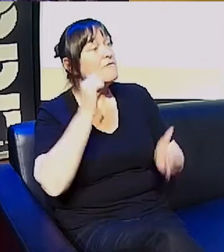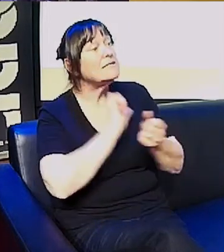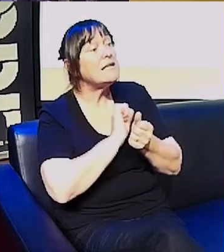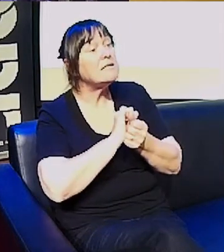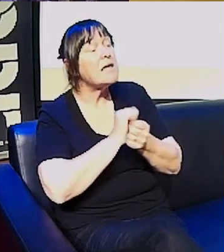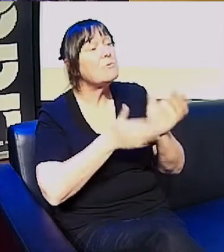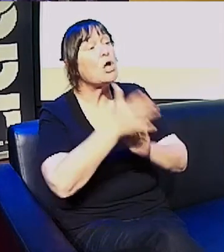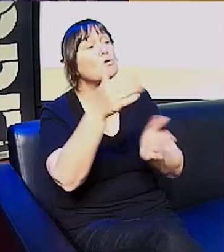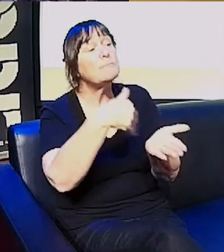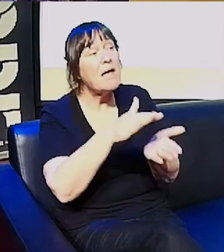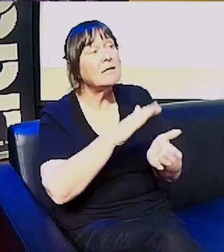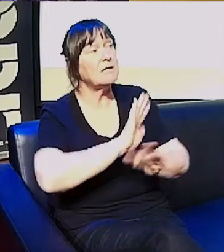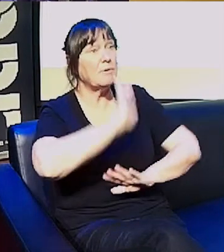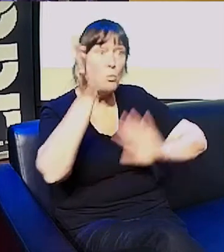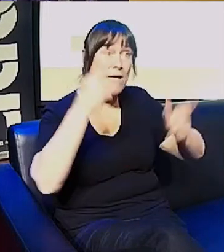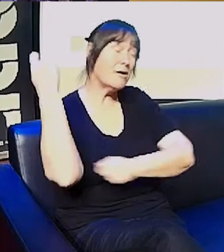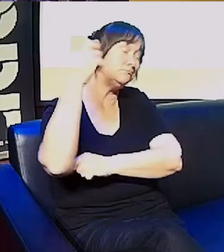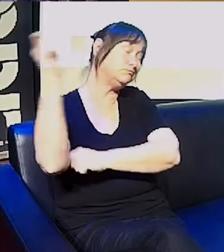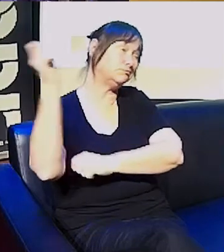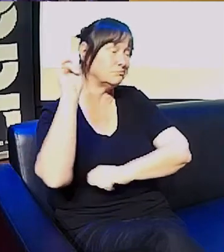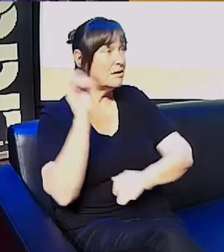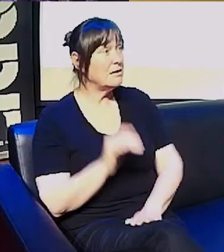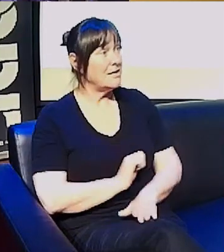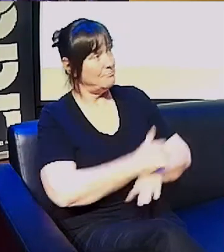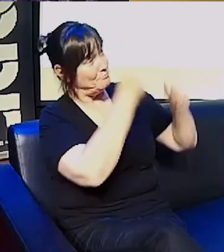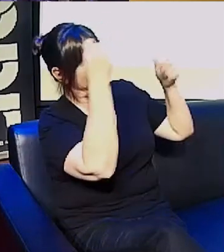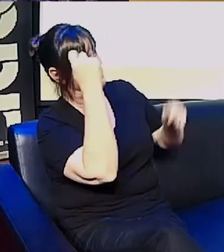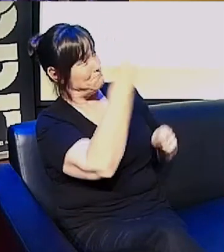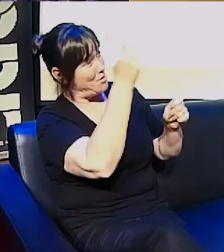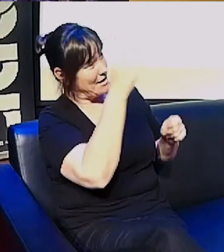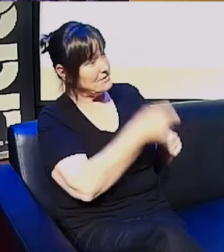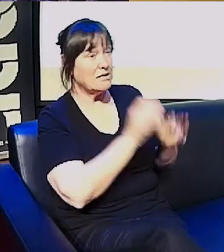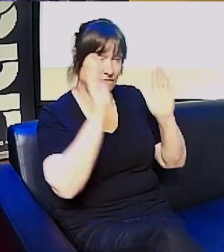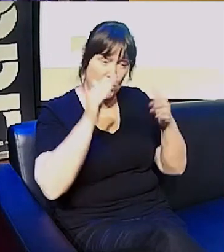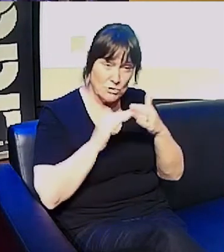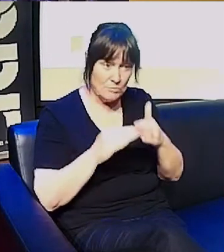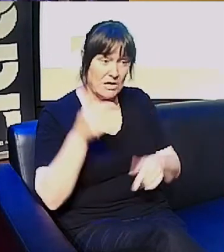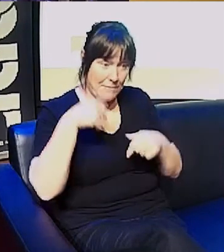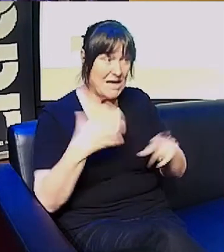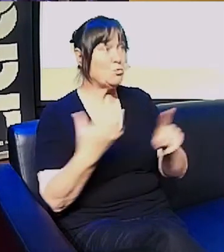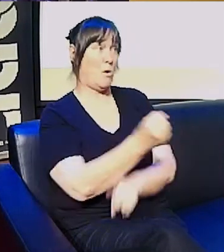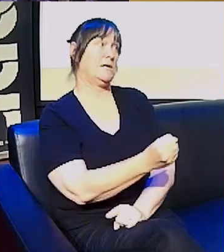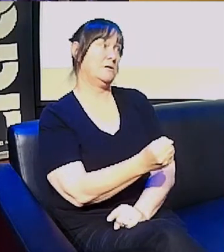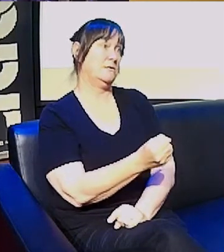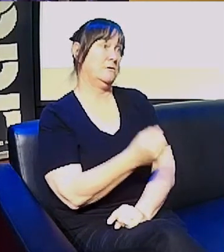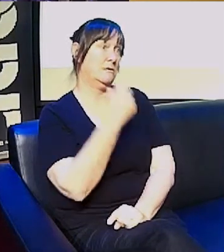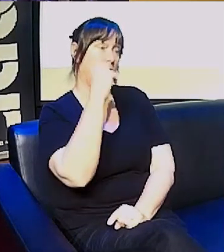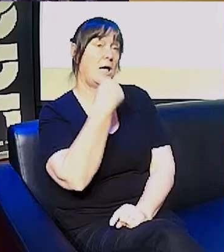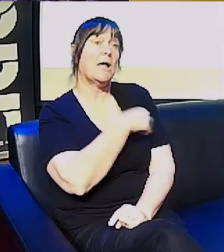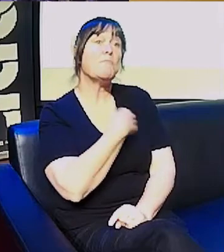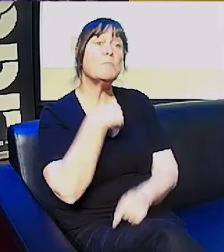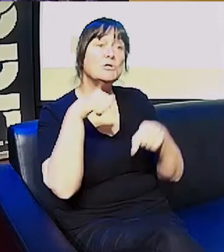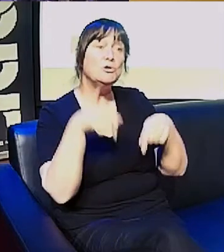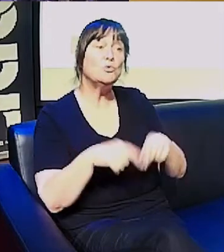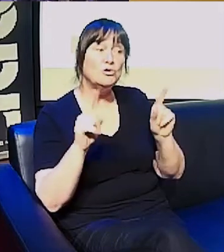when they are open. That's why I've been waving signs today, putting up signs, and focusing on our community. So no, I am here to win, and I can promise you today, I